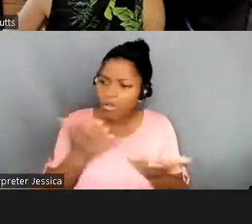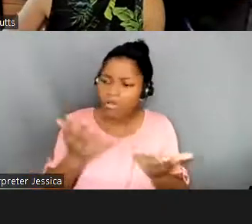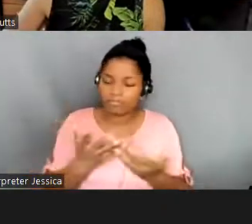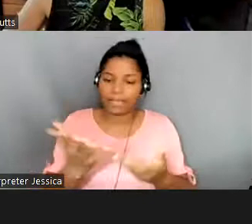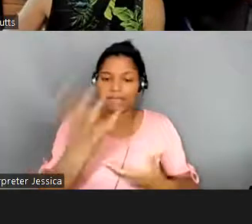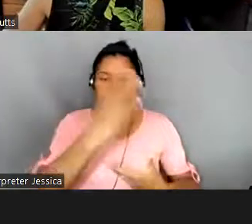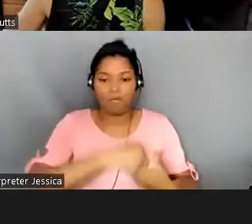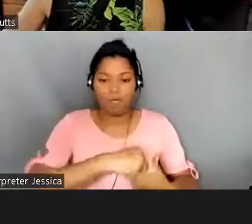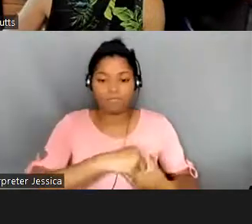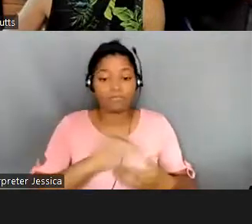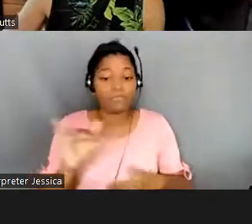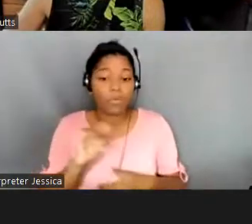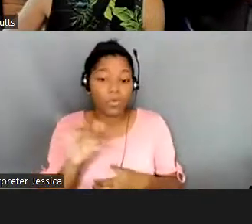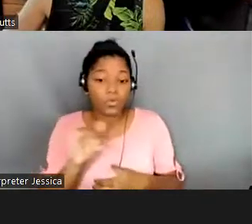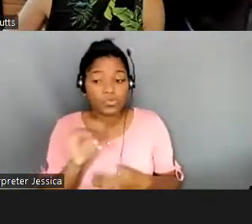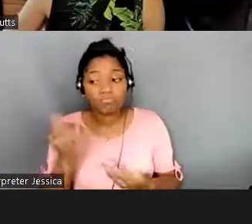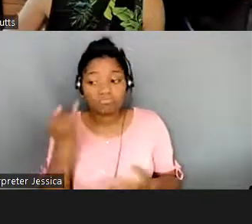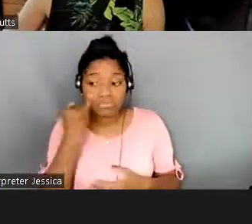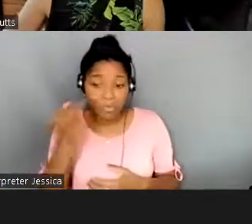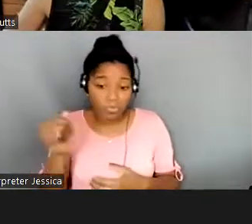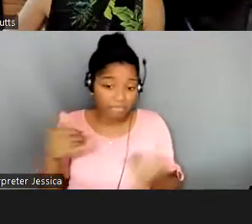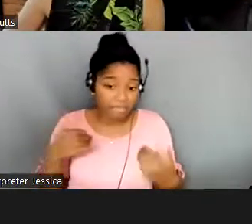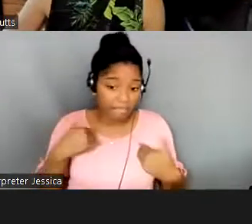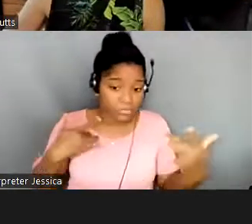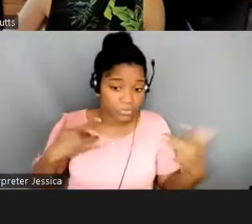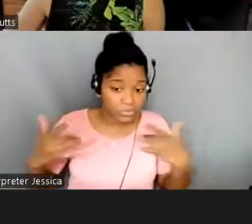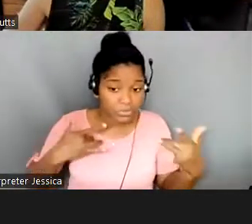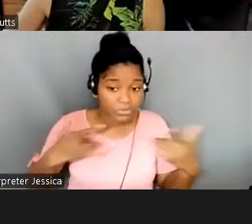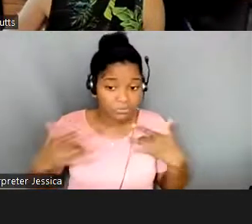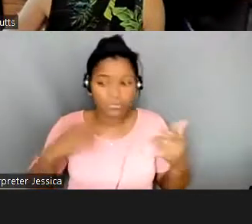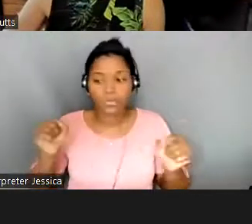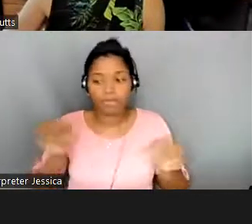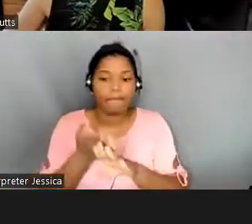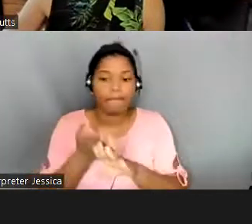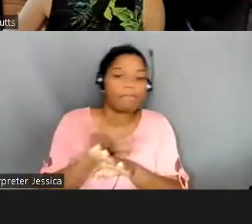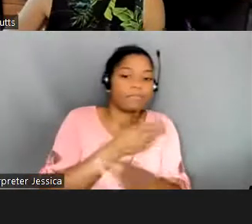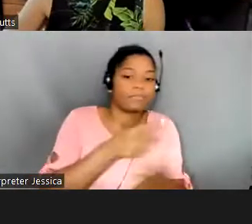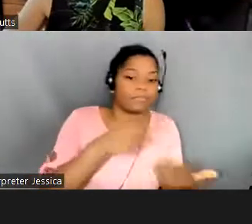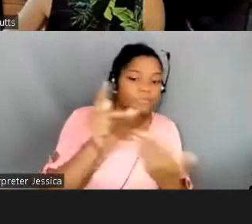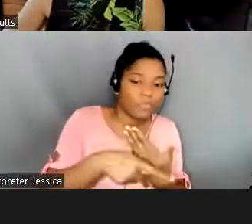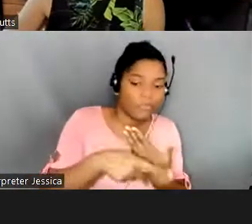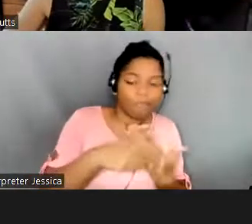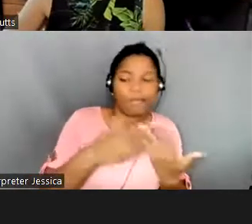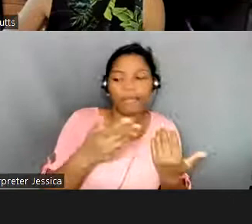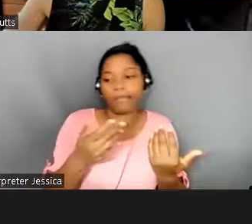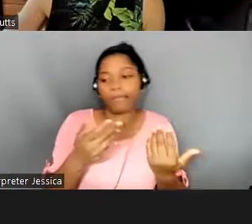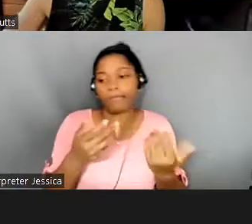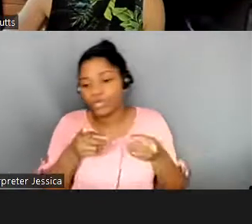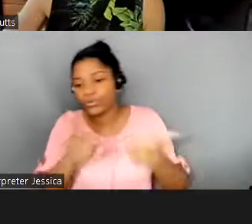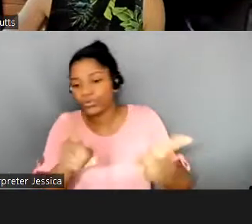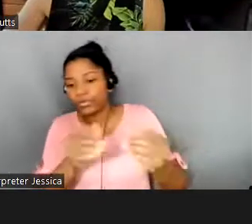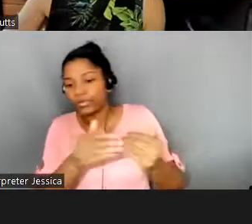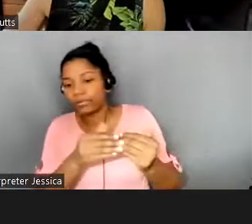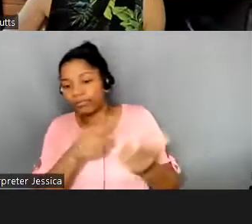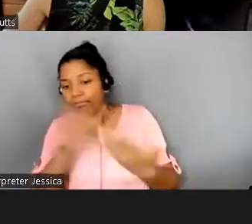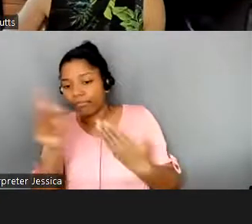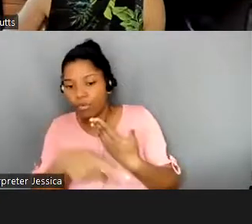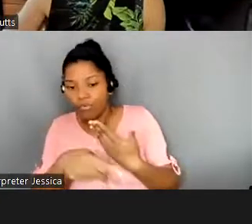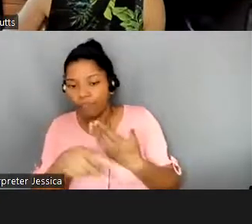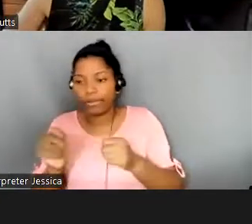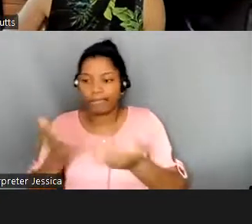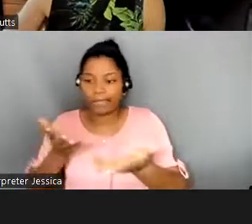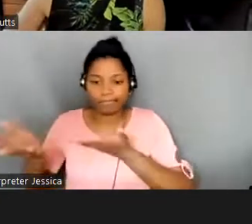might have some concerns that could be addressed before the program is started, as the program is going on, and to